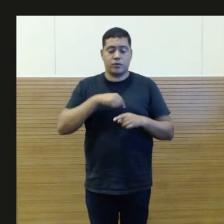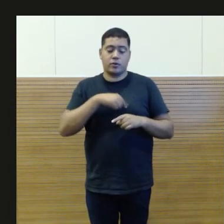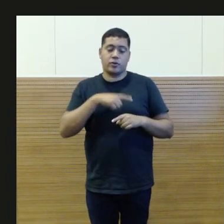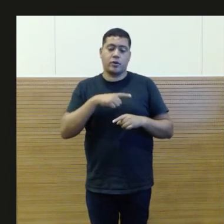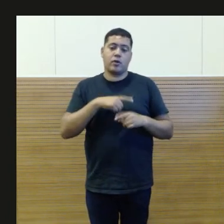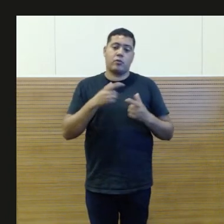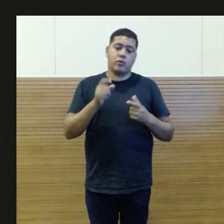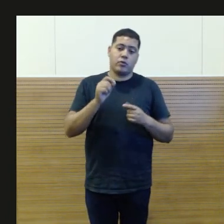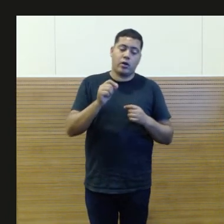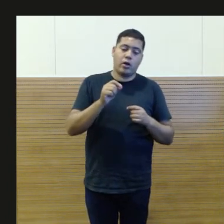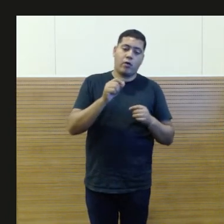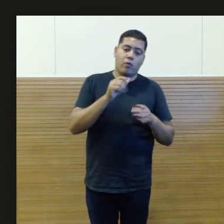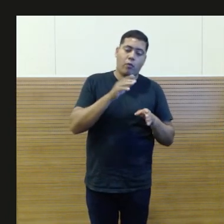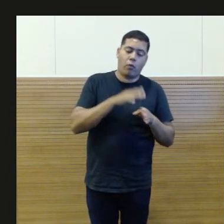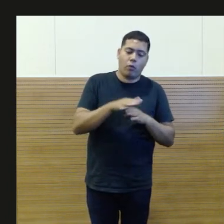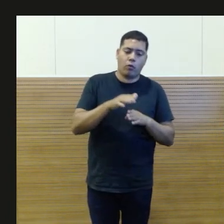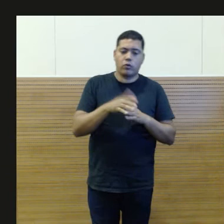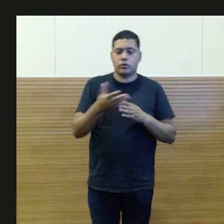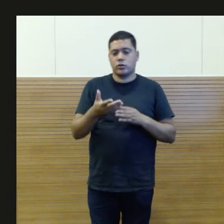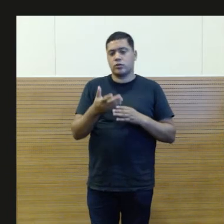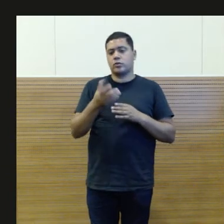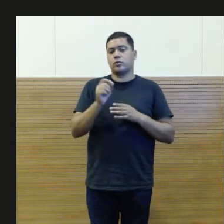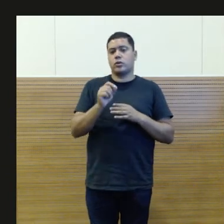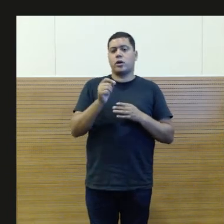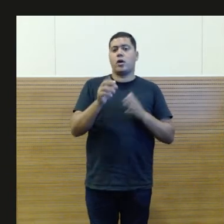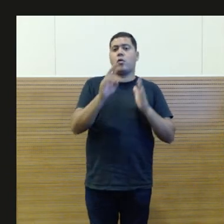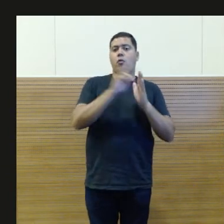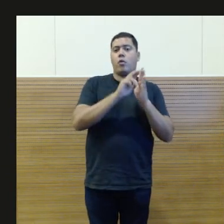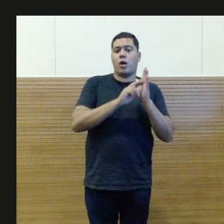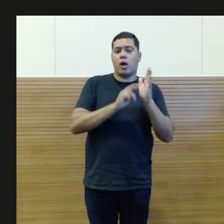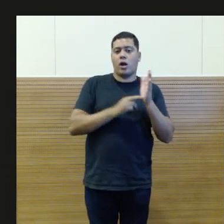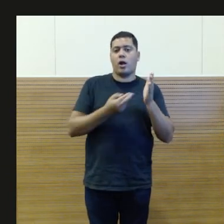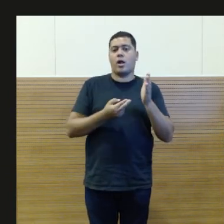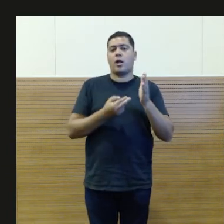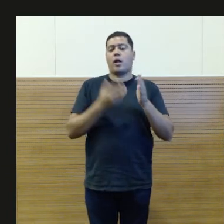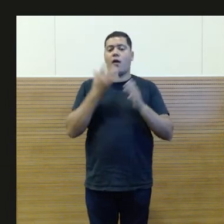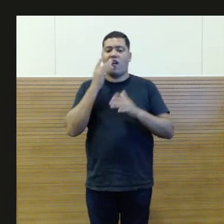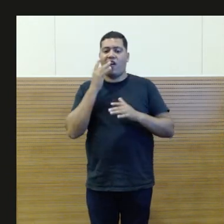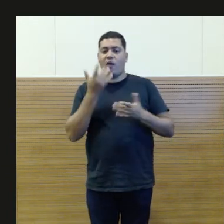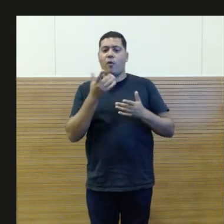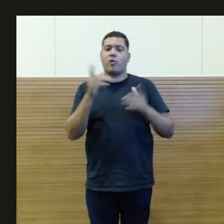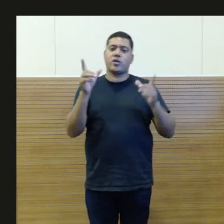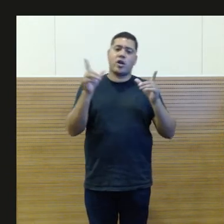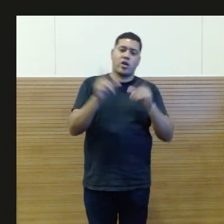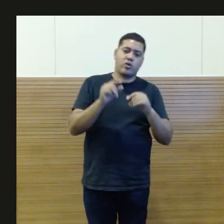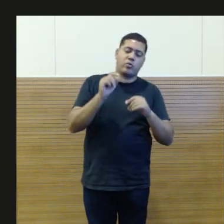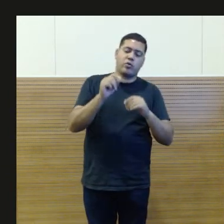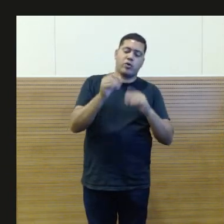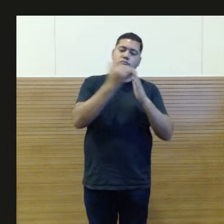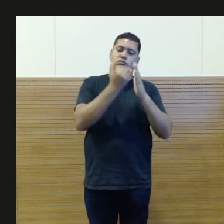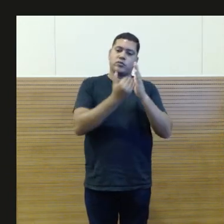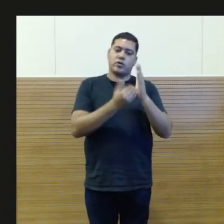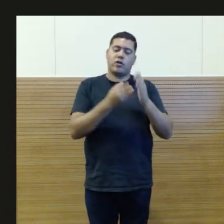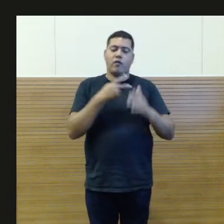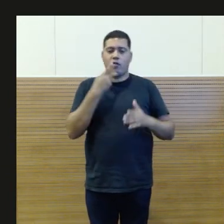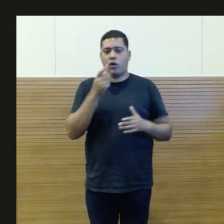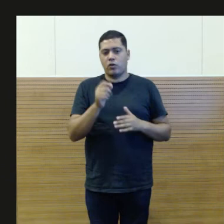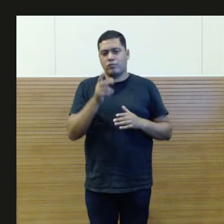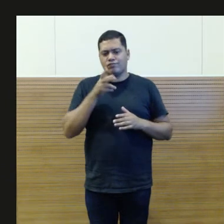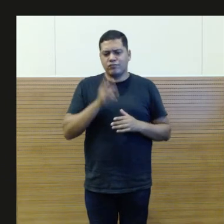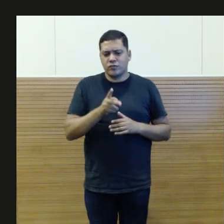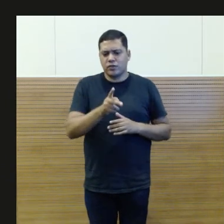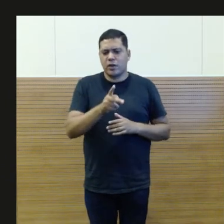smoking, which is a page that the Ministry of Health talks specifically to the Brazilian population. And here we have